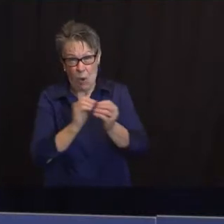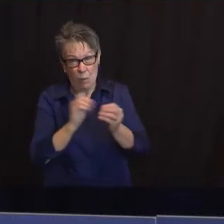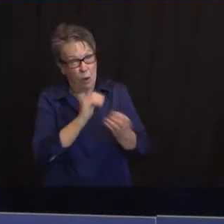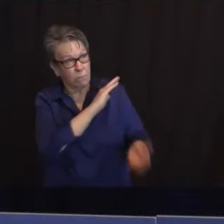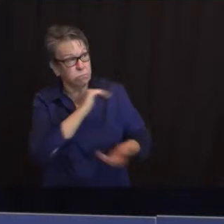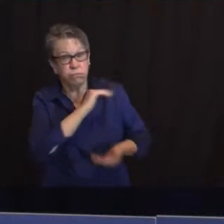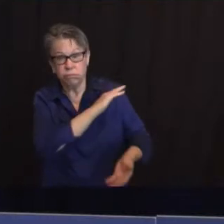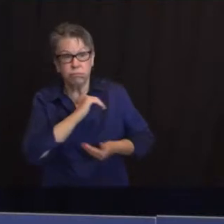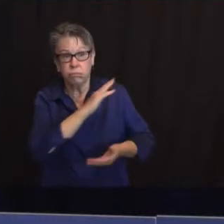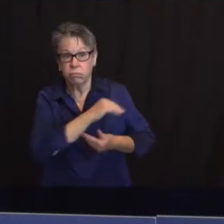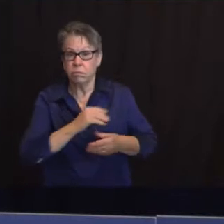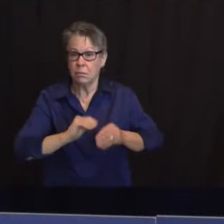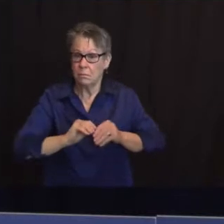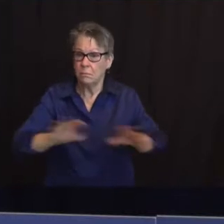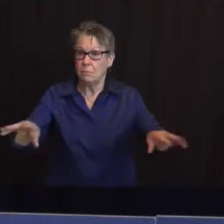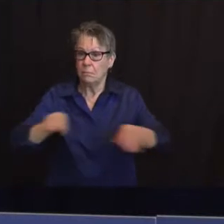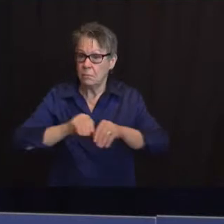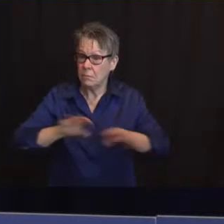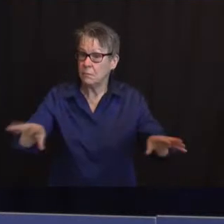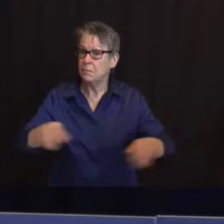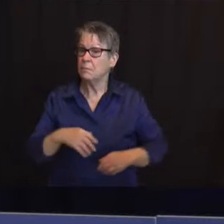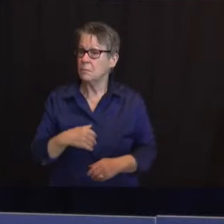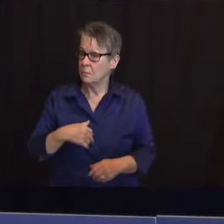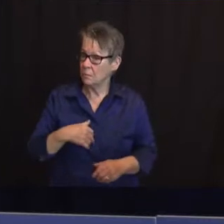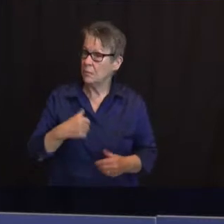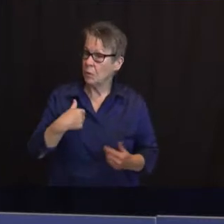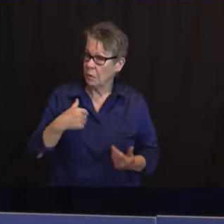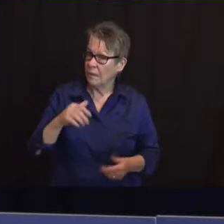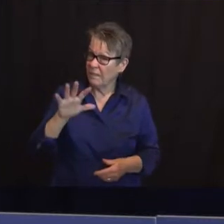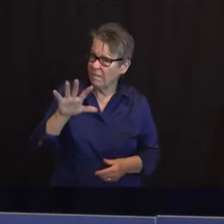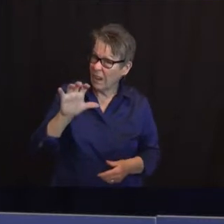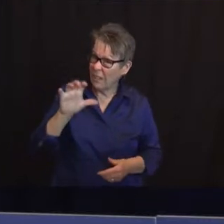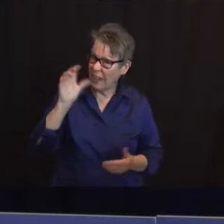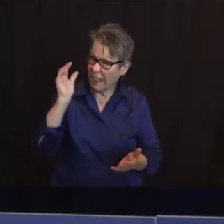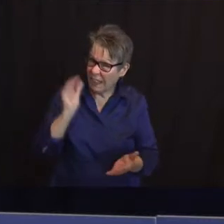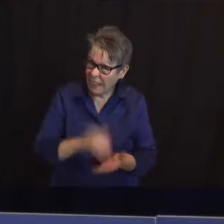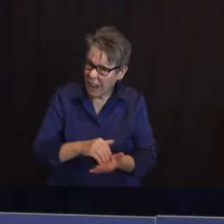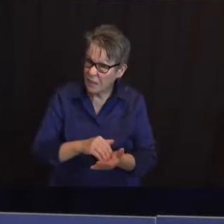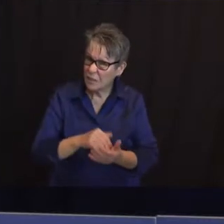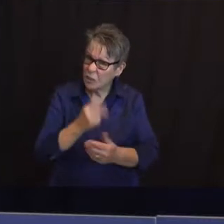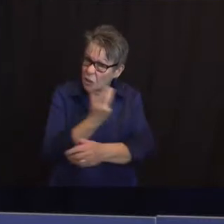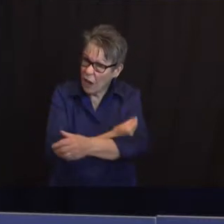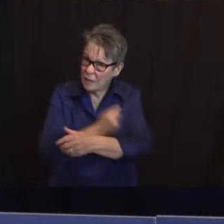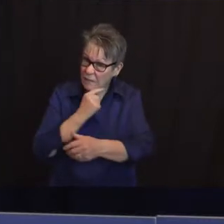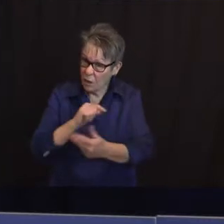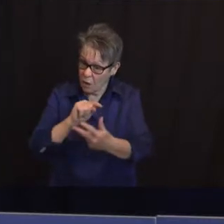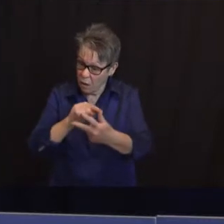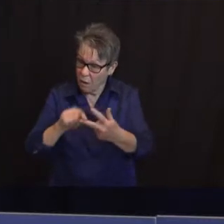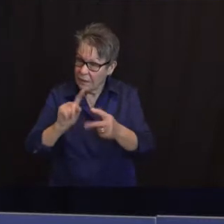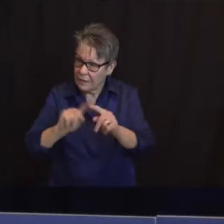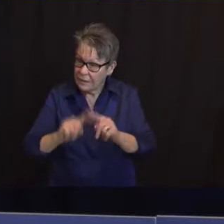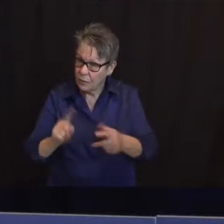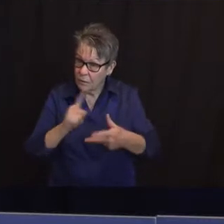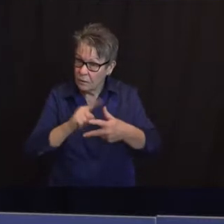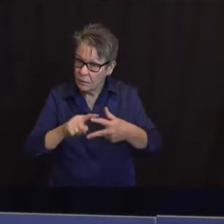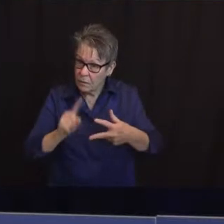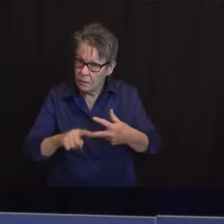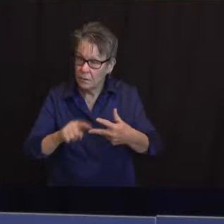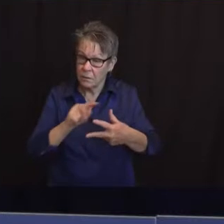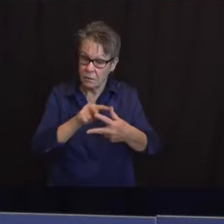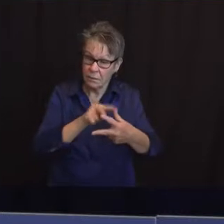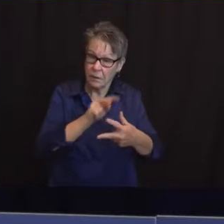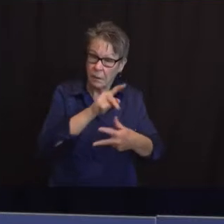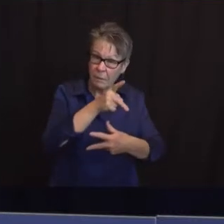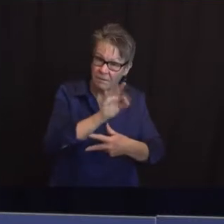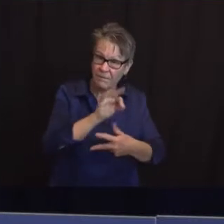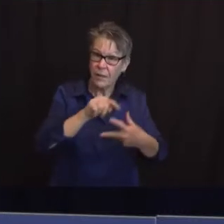131,600 of J&J, 241,000 of Pfizer, and 179,000 of Moderna. Coupled